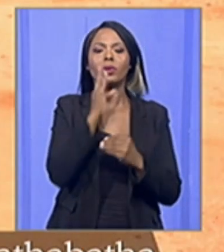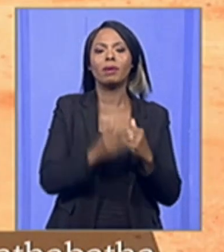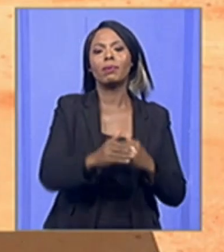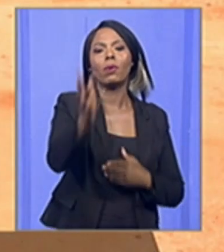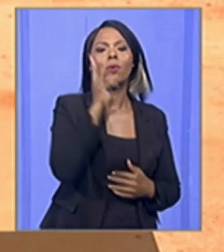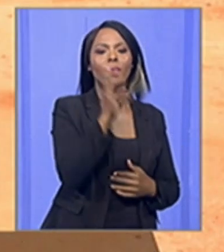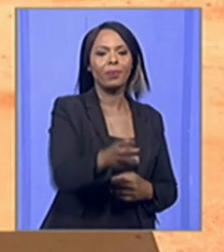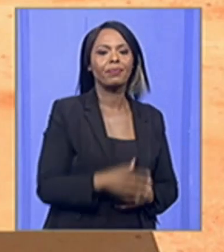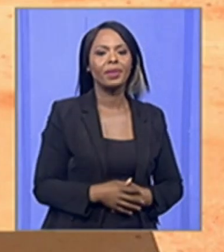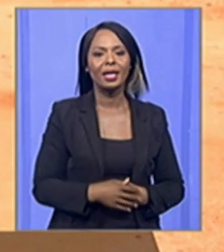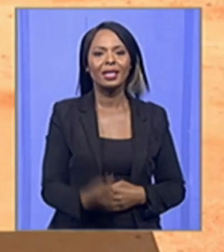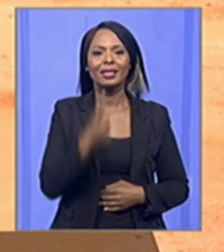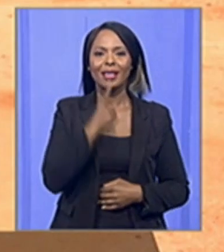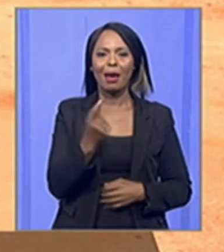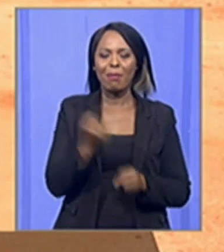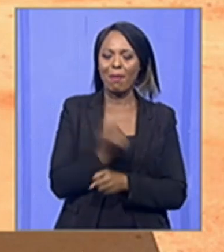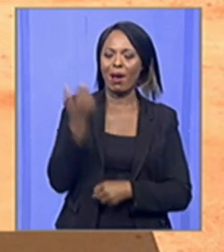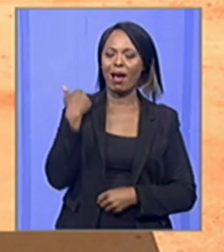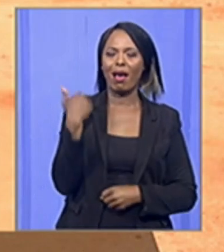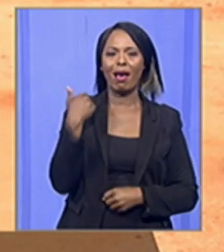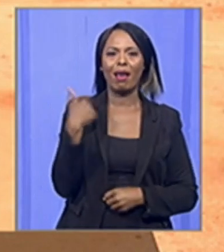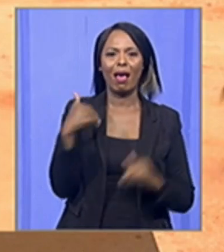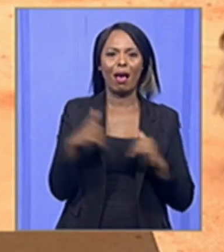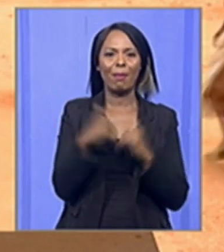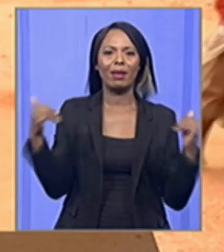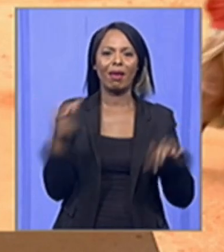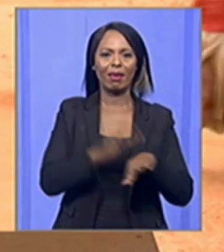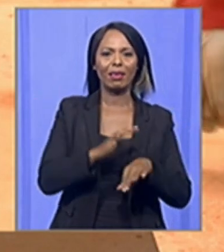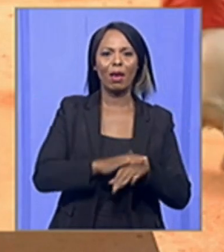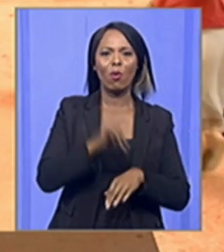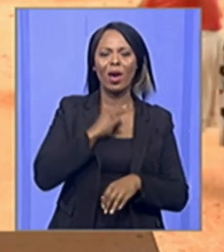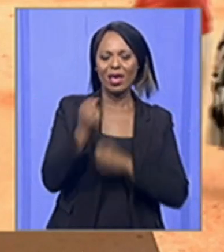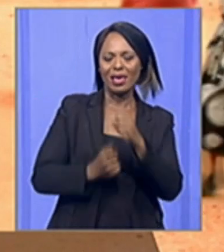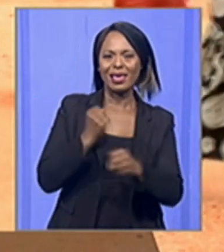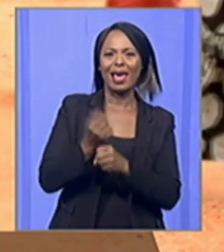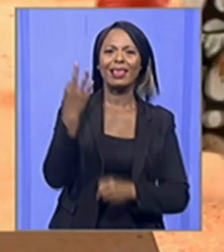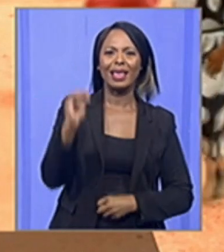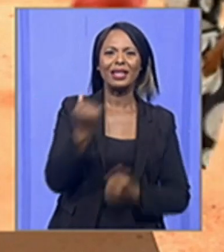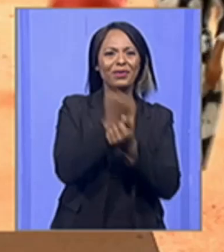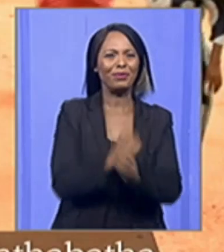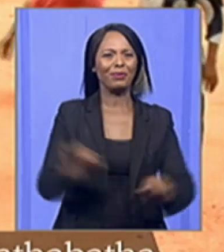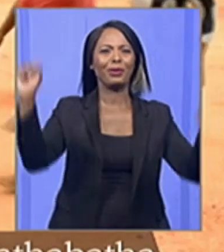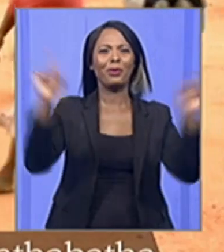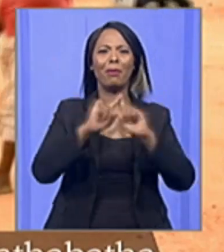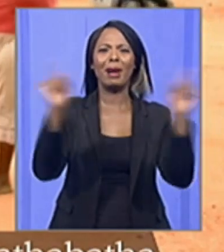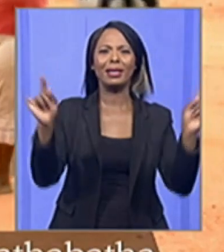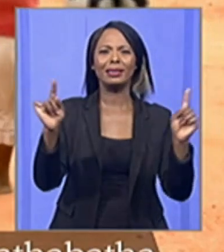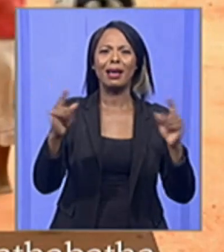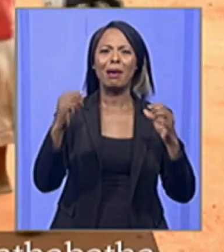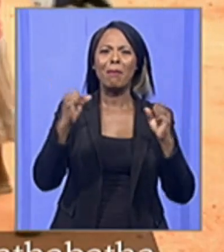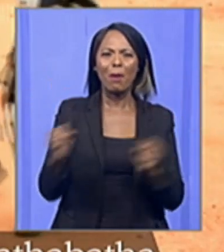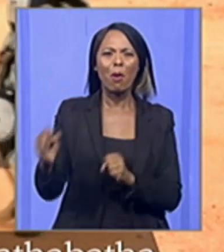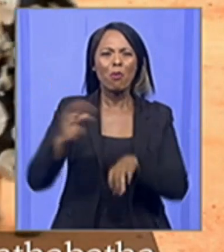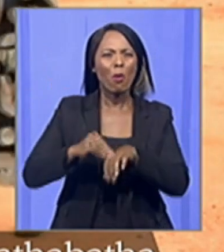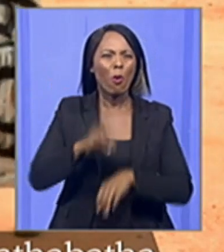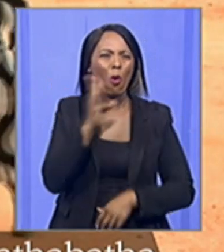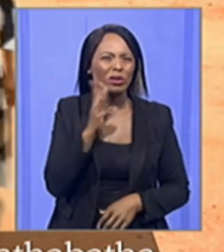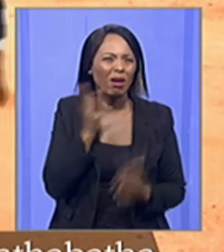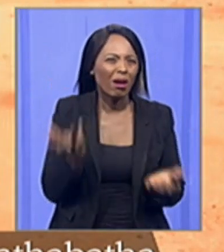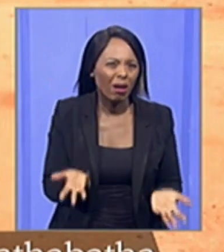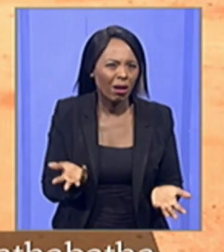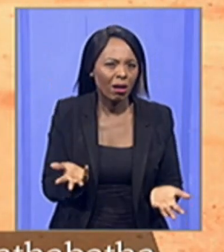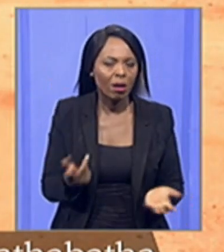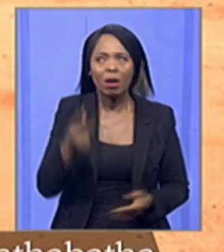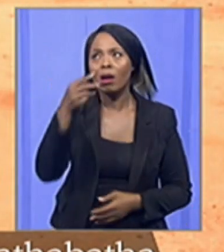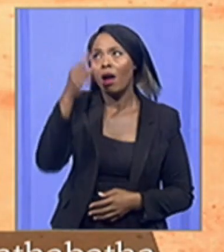o ka re ba sa phela nakong ya mmušo wa hlaolele ka ge morago ga mengwage 30 a tokologo ba sa tšwela pele go hlakišwa ke metsi. Ba ipiletša go